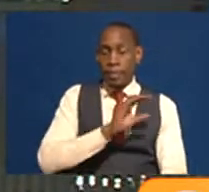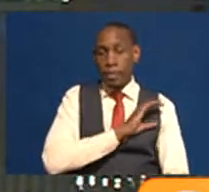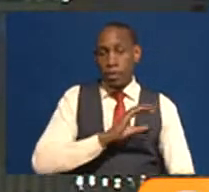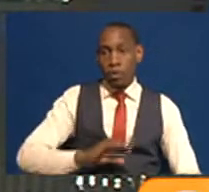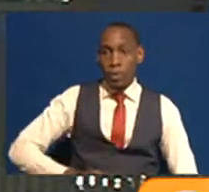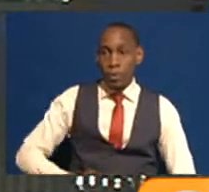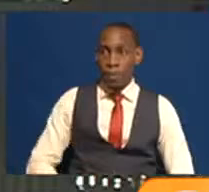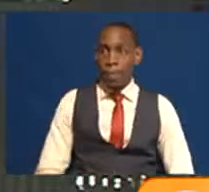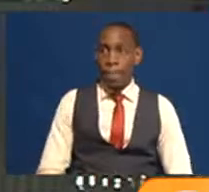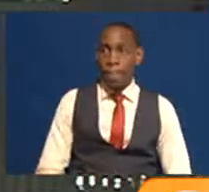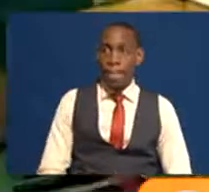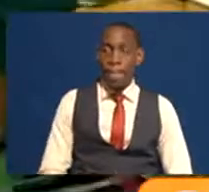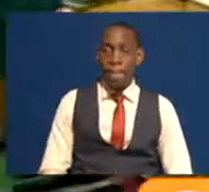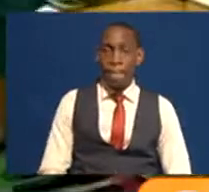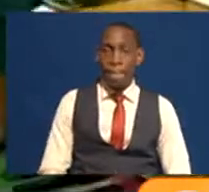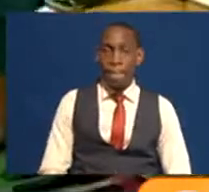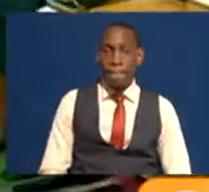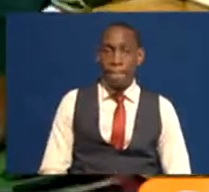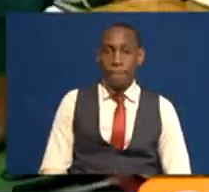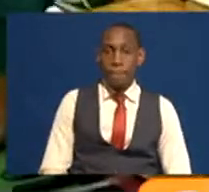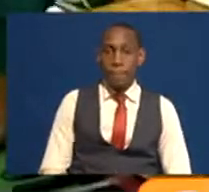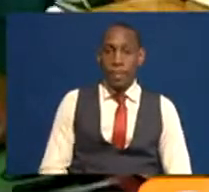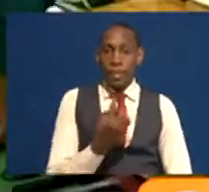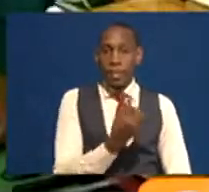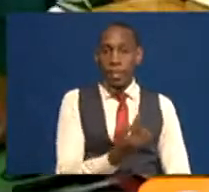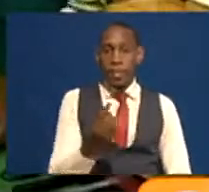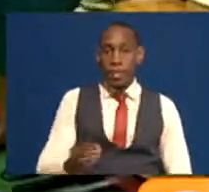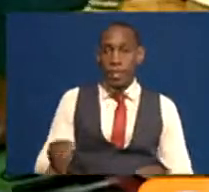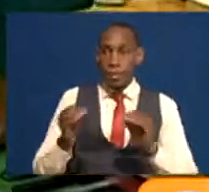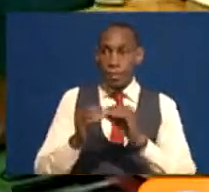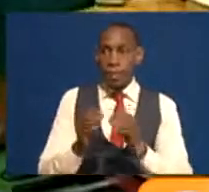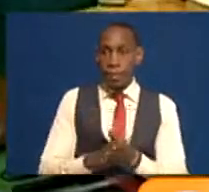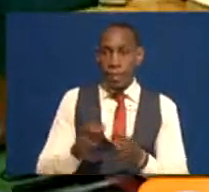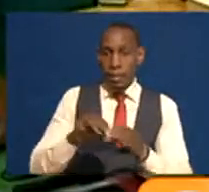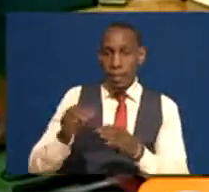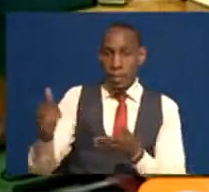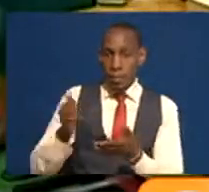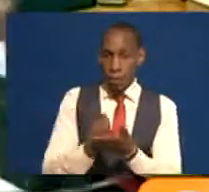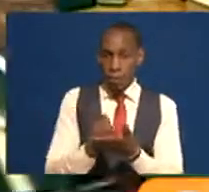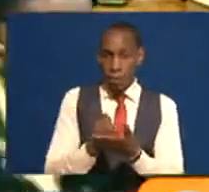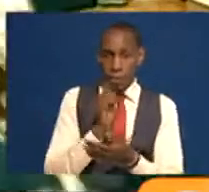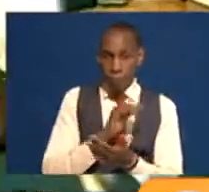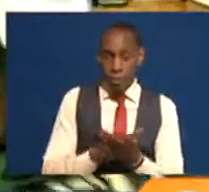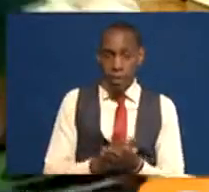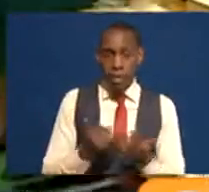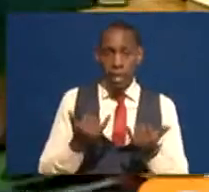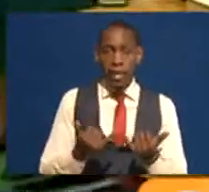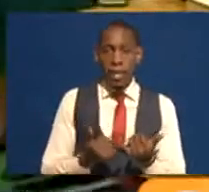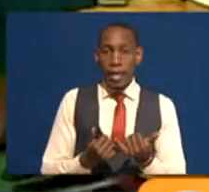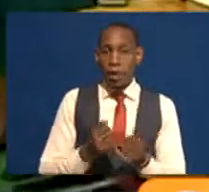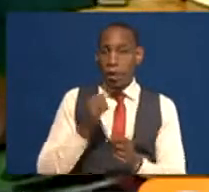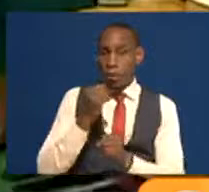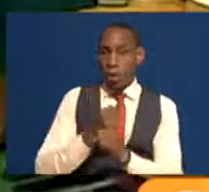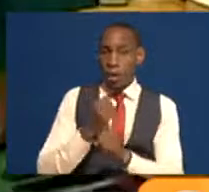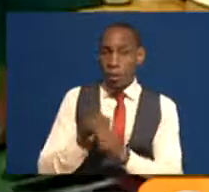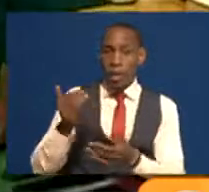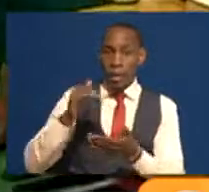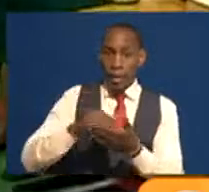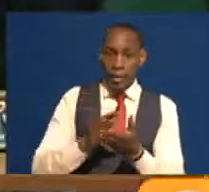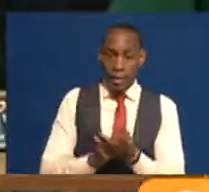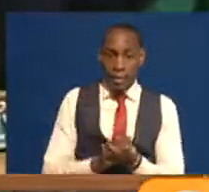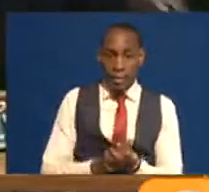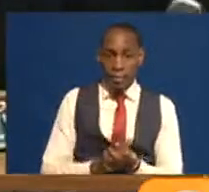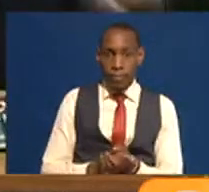Commission. Each session, there are new members that are appointed. It is back to business for the